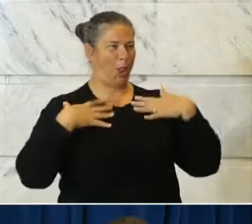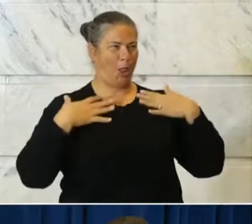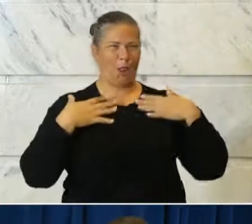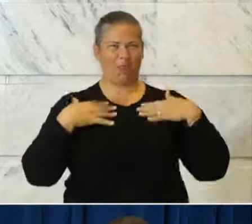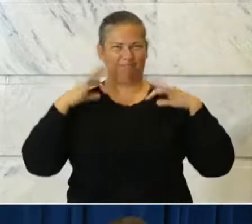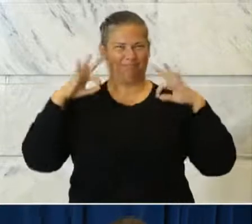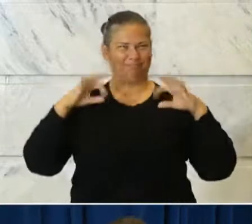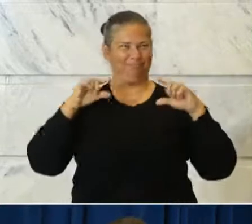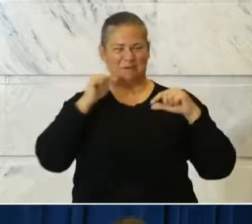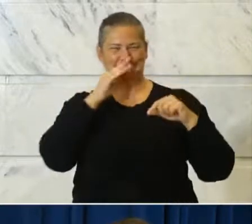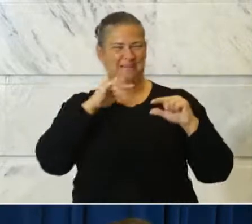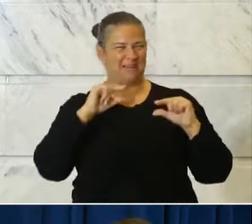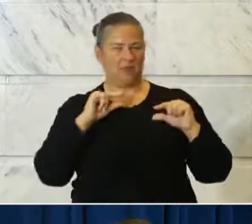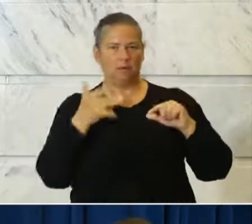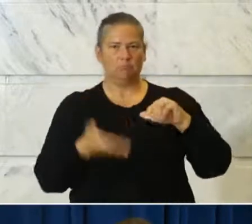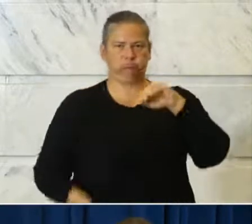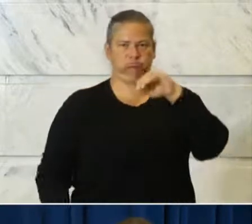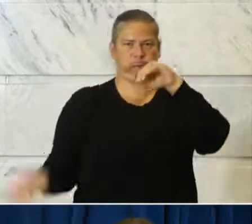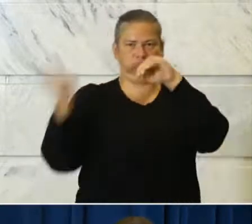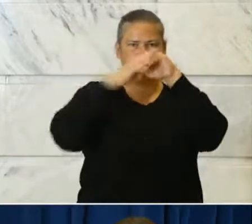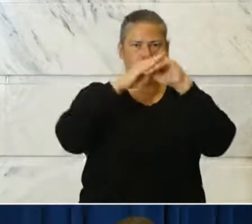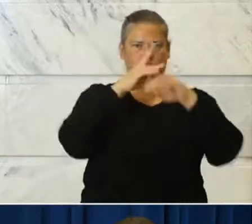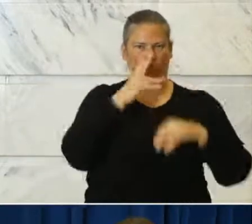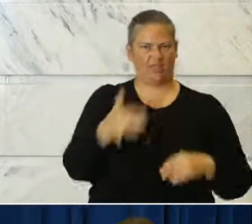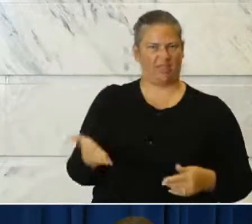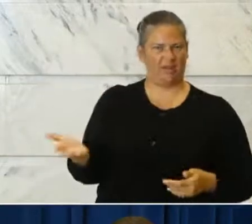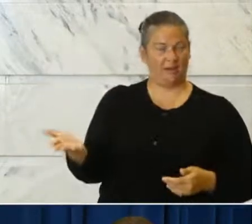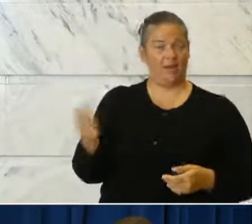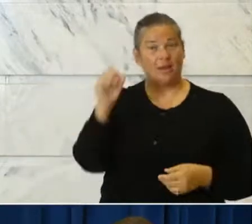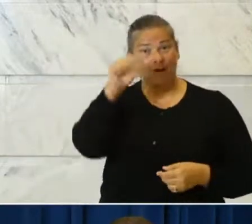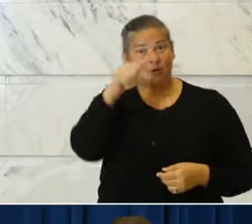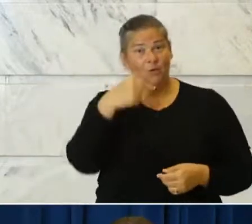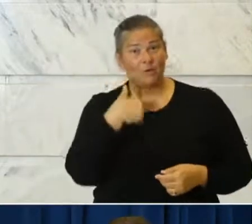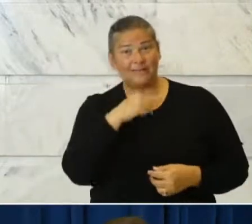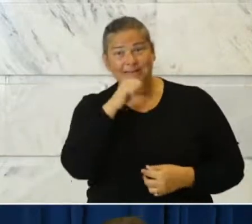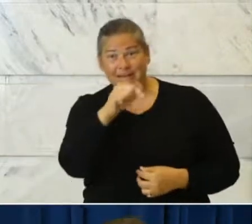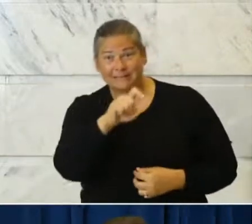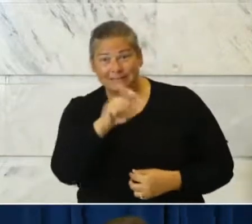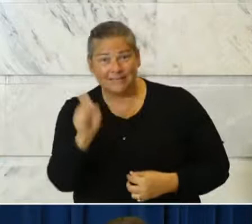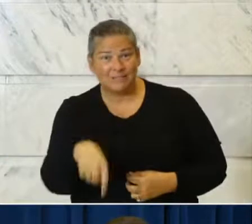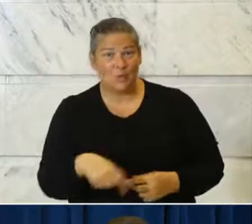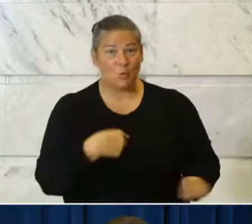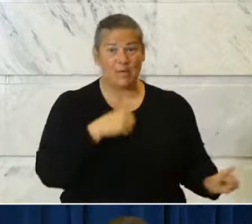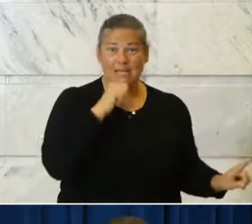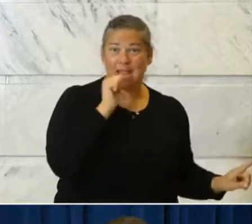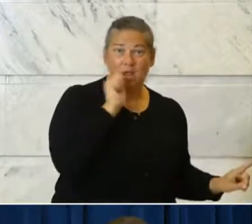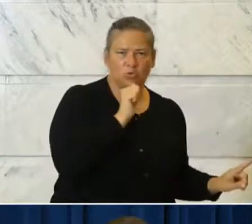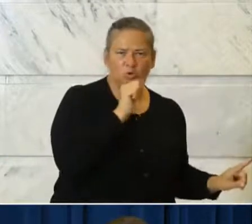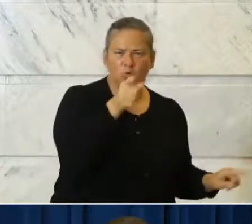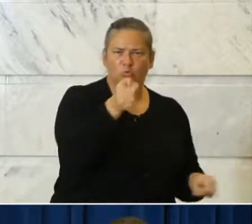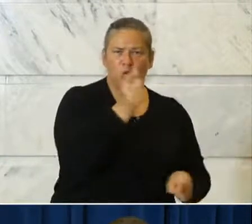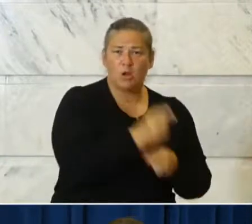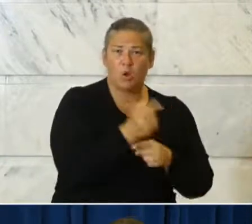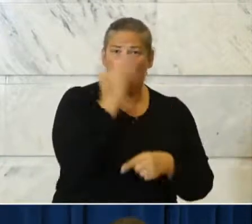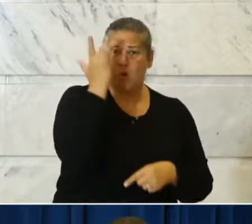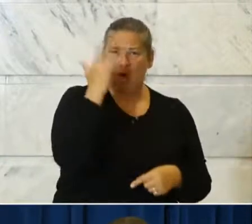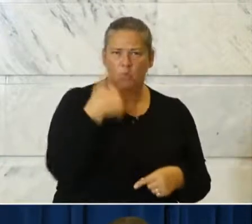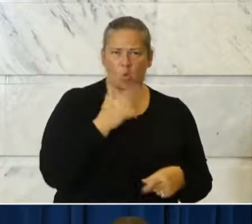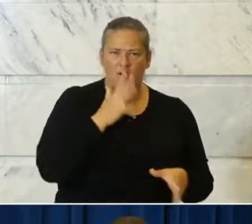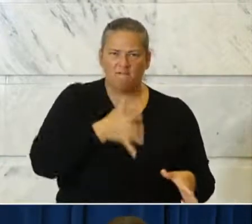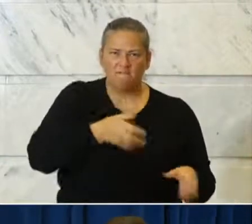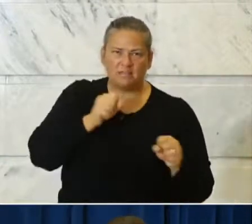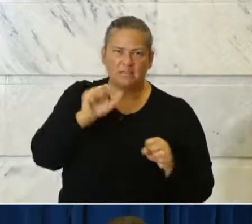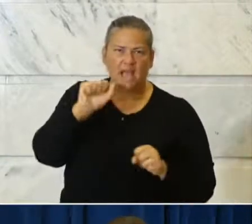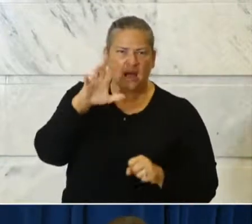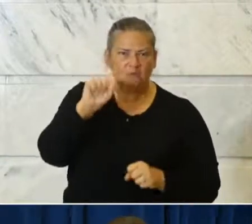are dramatically increasing. Yes, we are not Texas and Arizona or Florida because we're going to act faster. This is going to be